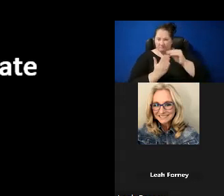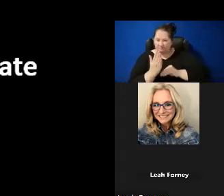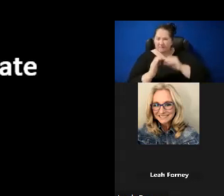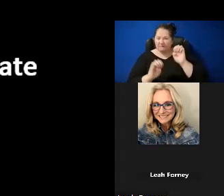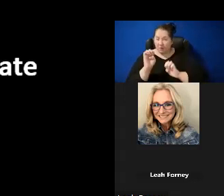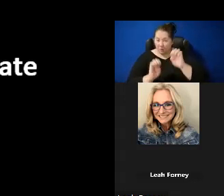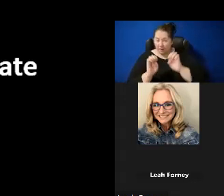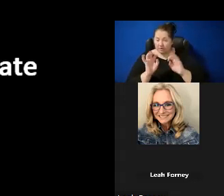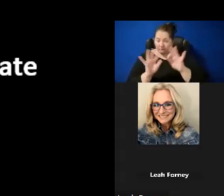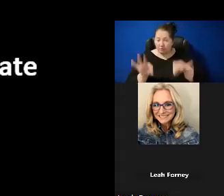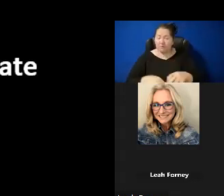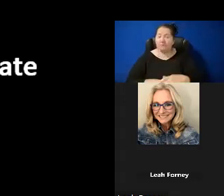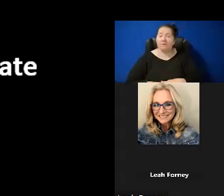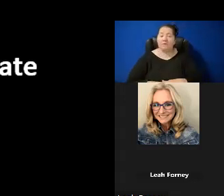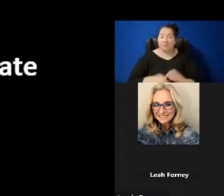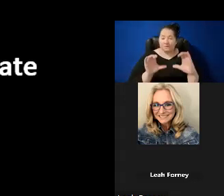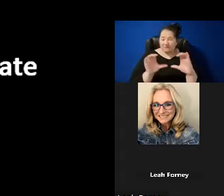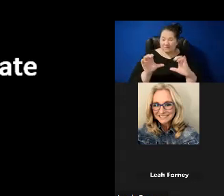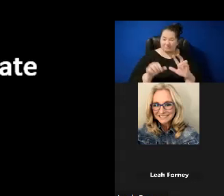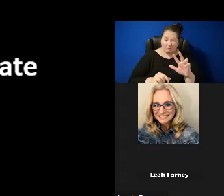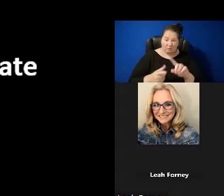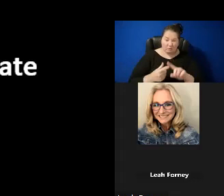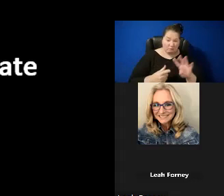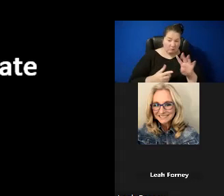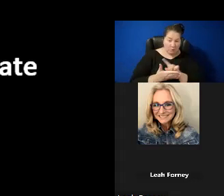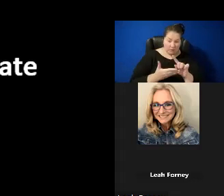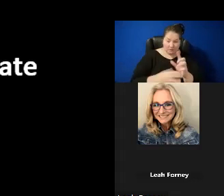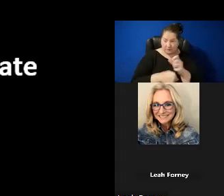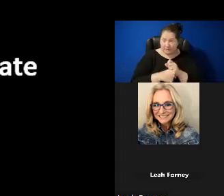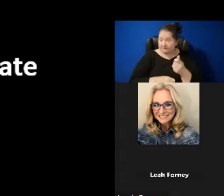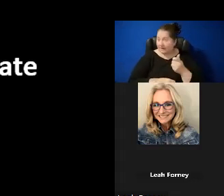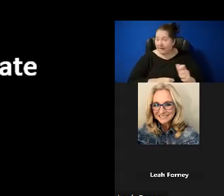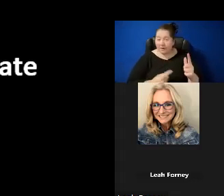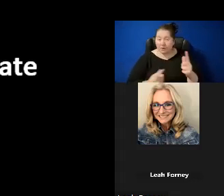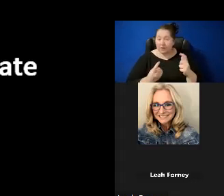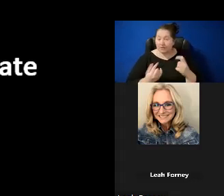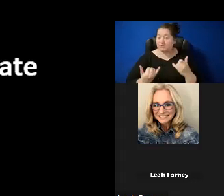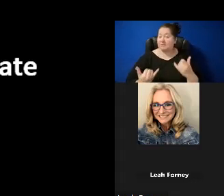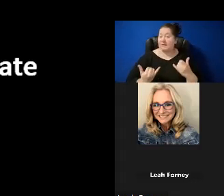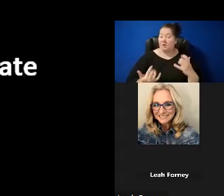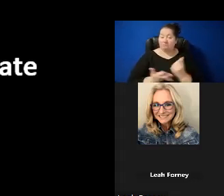form. You'll receive your certificates within 3 to 4 weeks. If you have any questions, go ahead